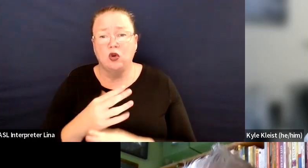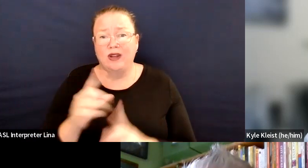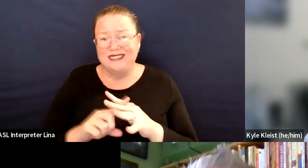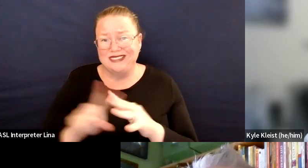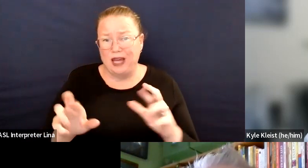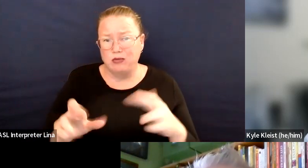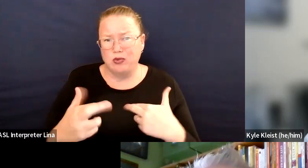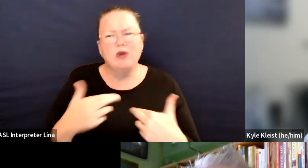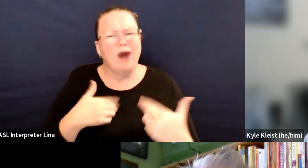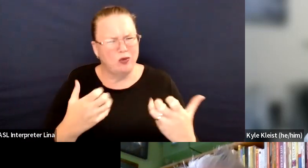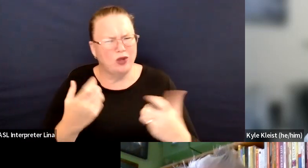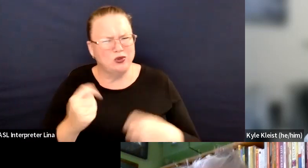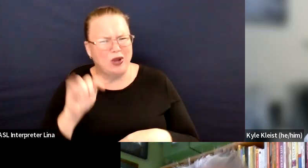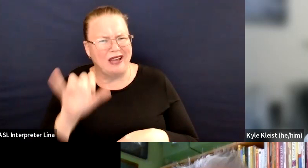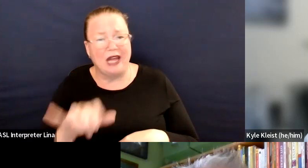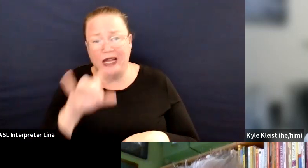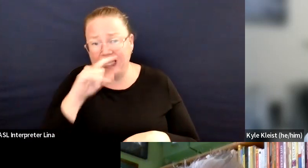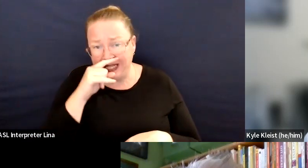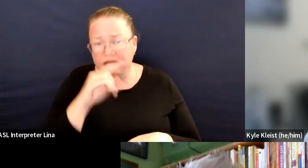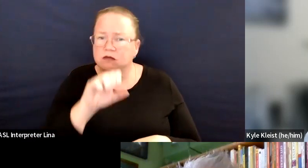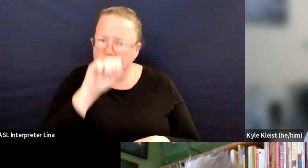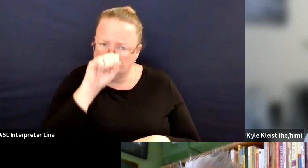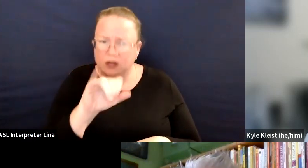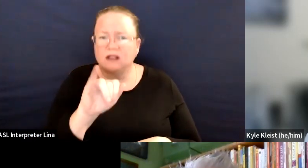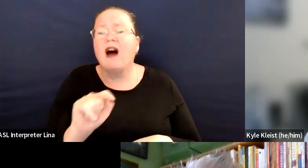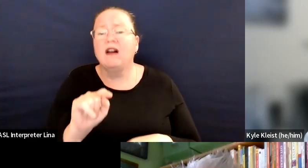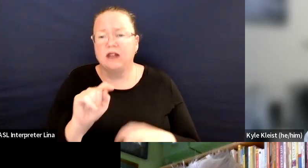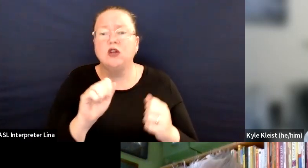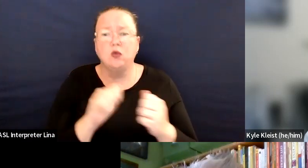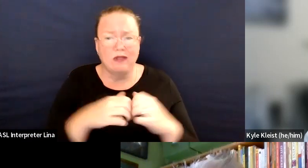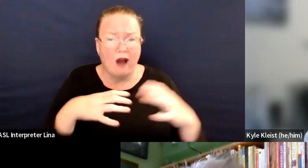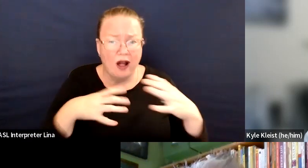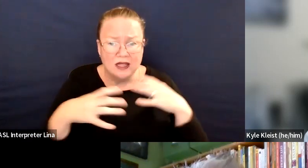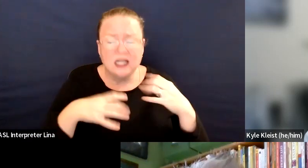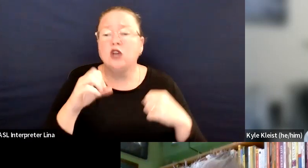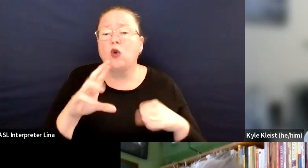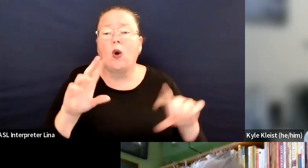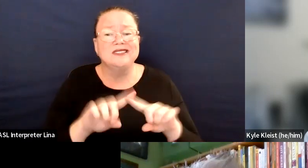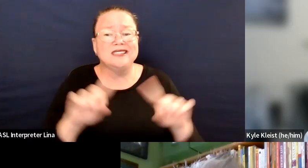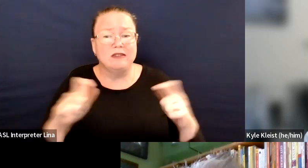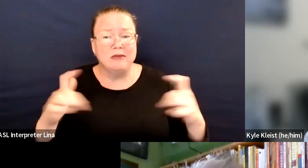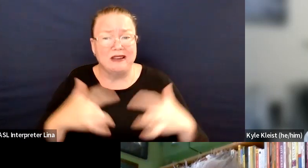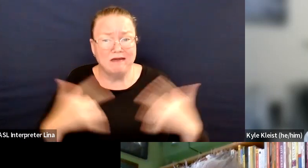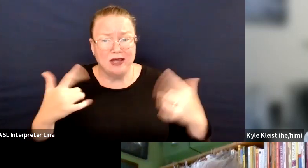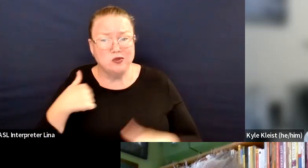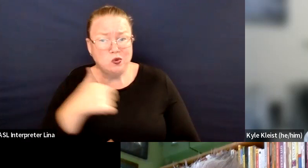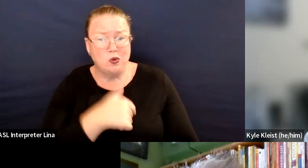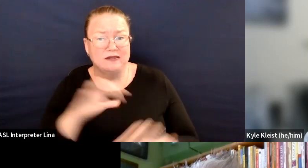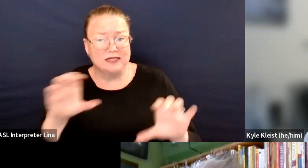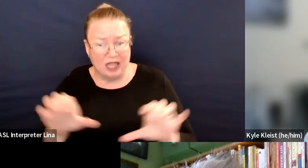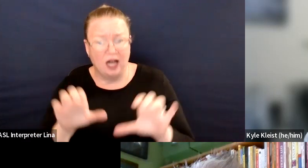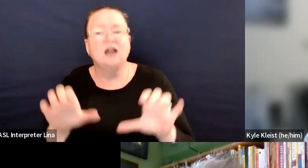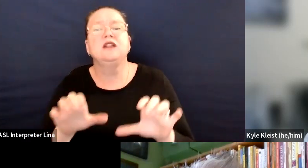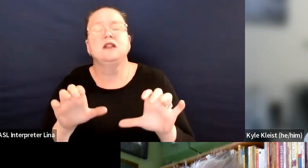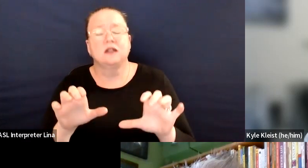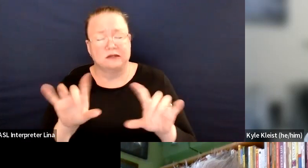that actually. The kids absolutely loved it around the holidays or different major events we have done. We have